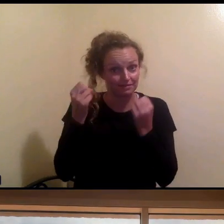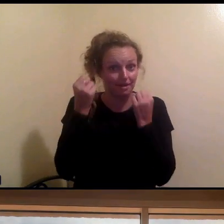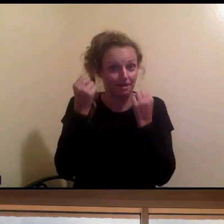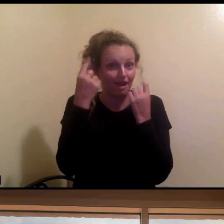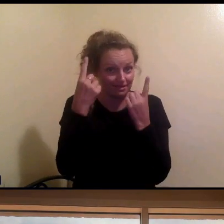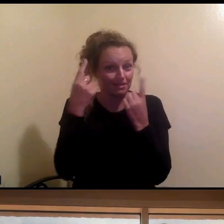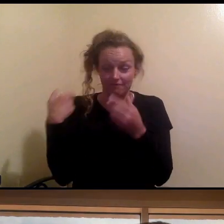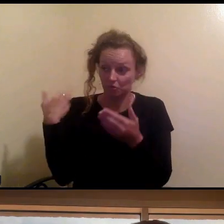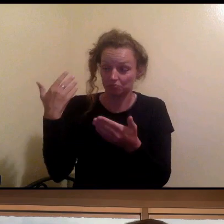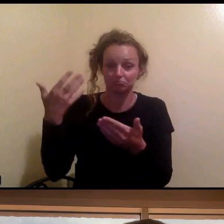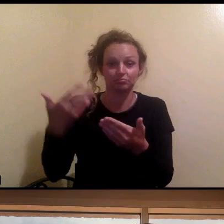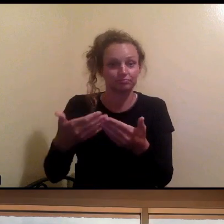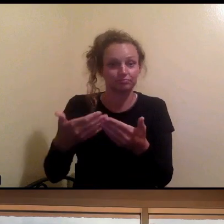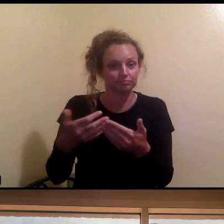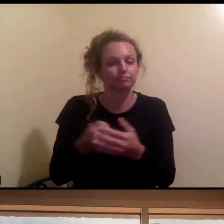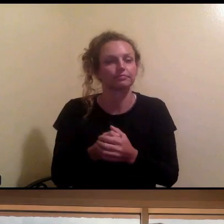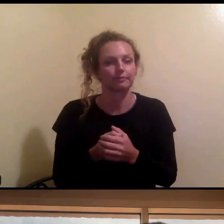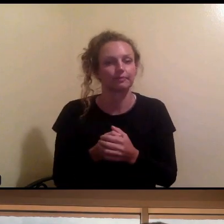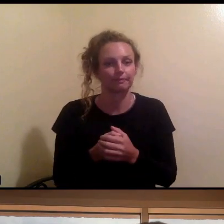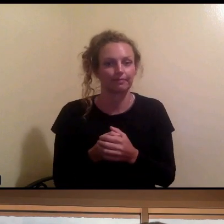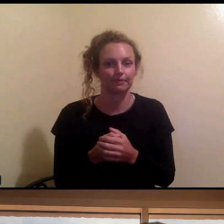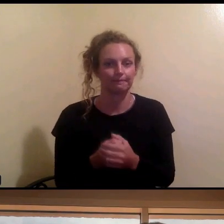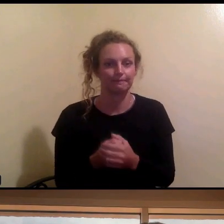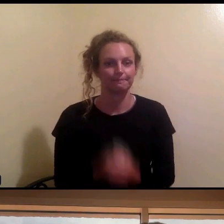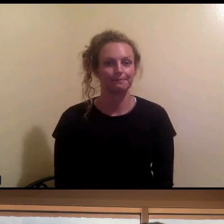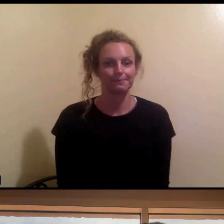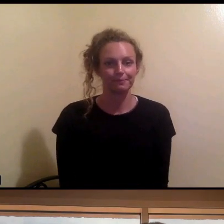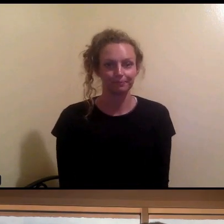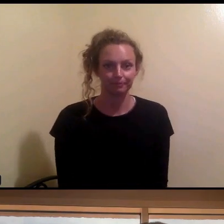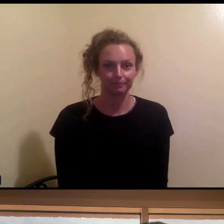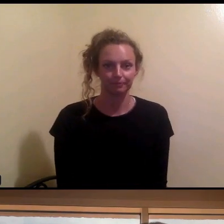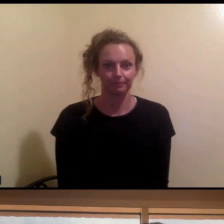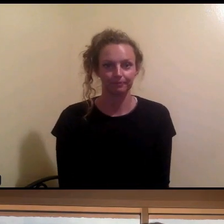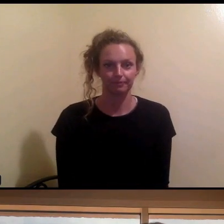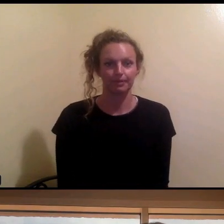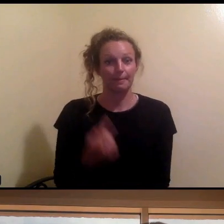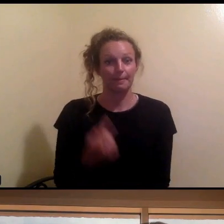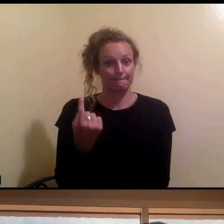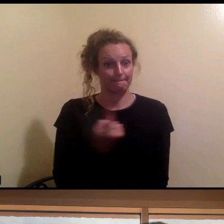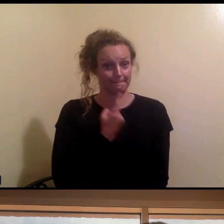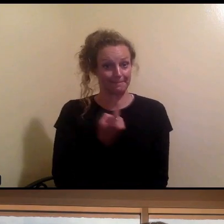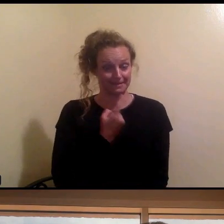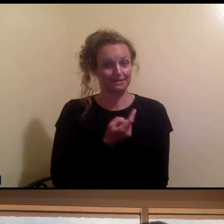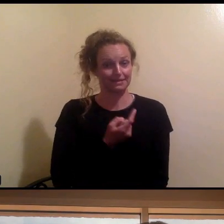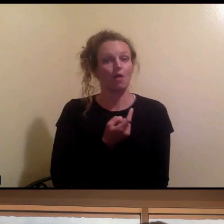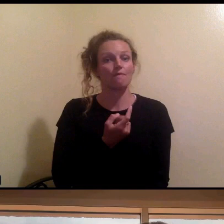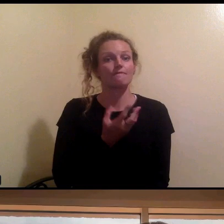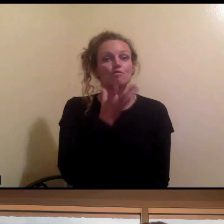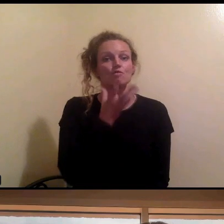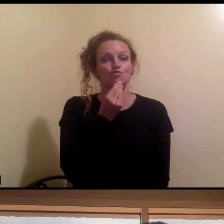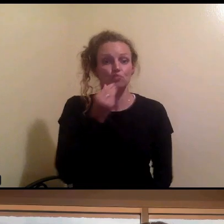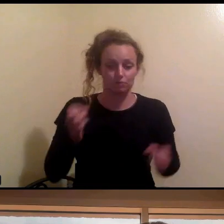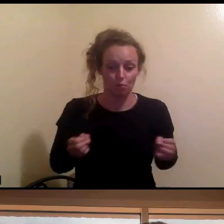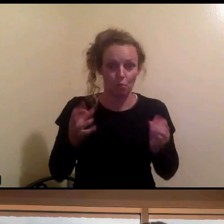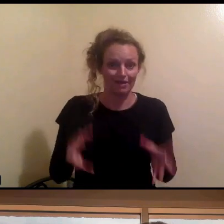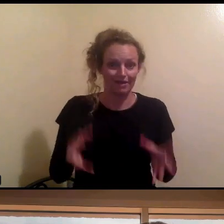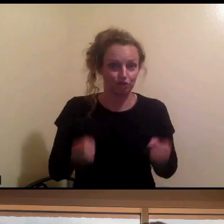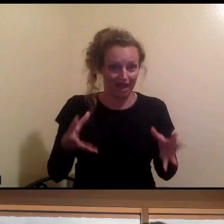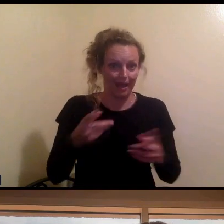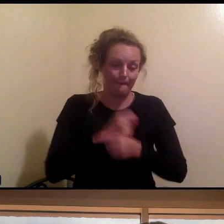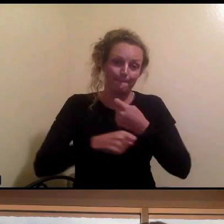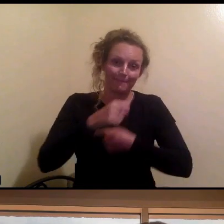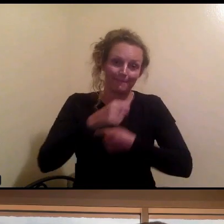time. So I'm a wheelchair user. I became a paraplegic when I was 18 years old.